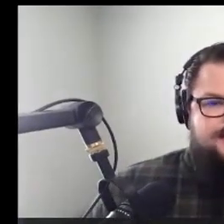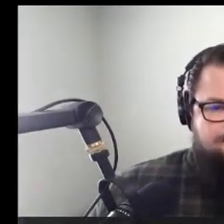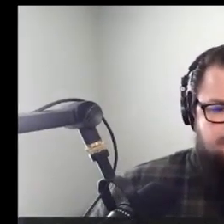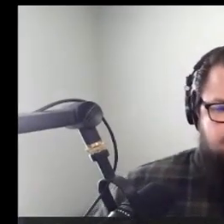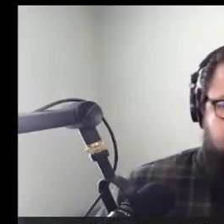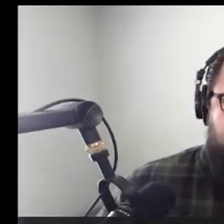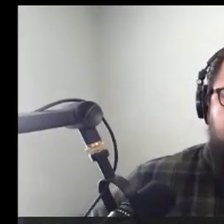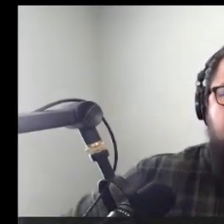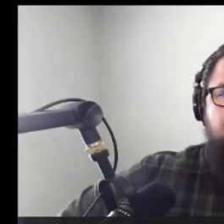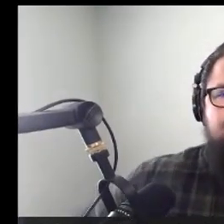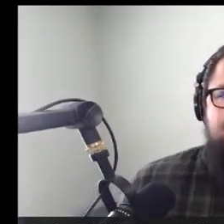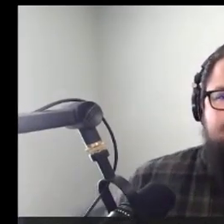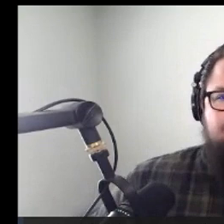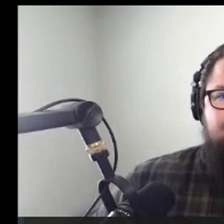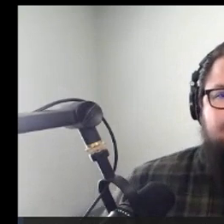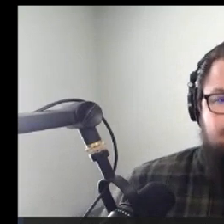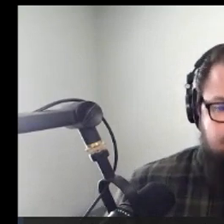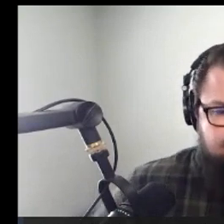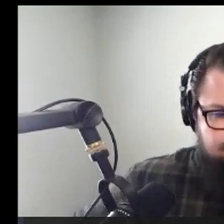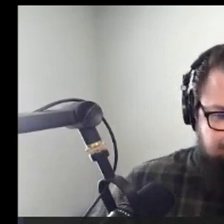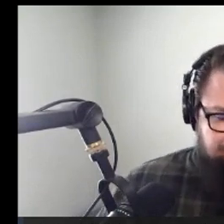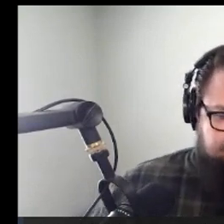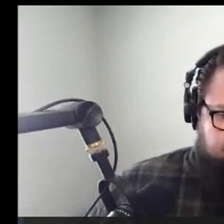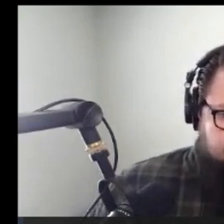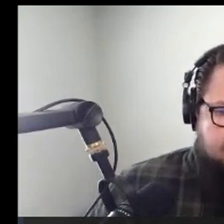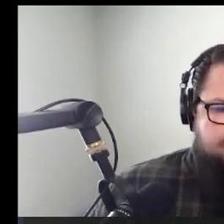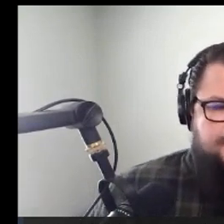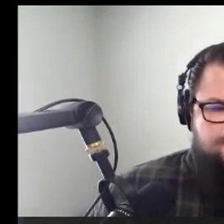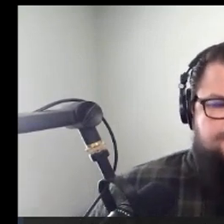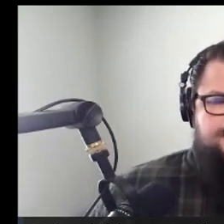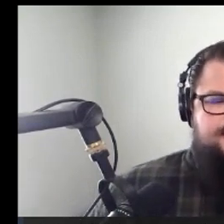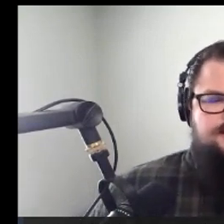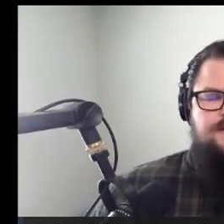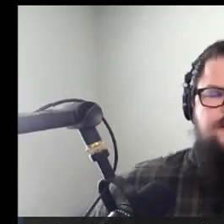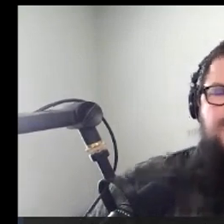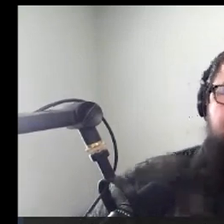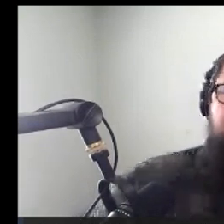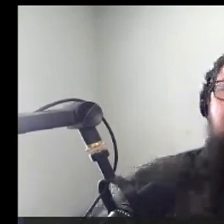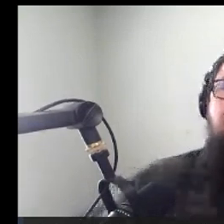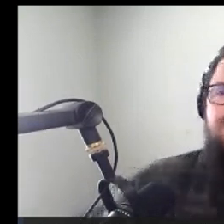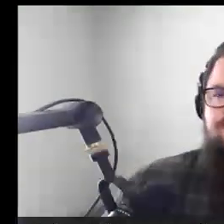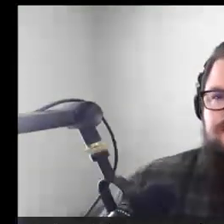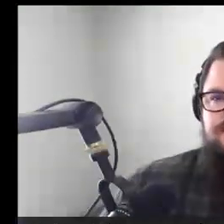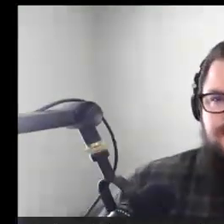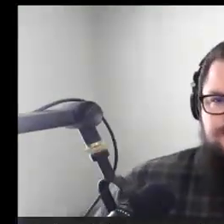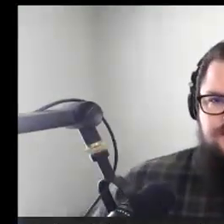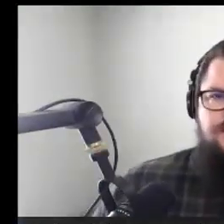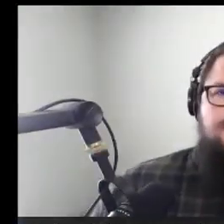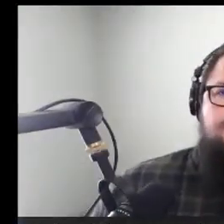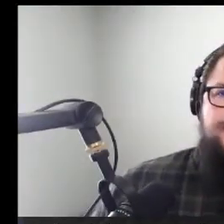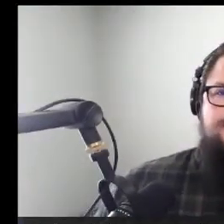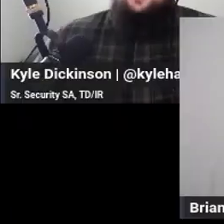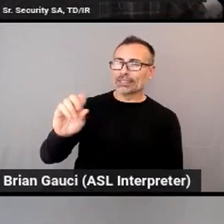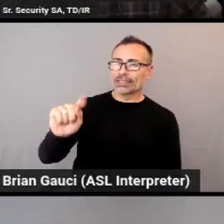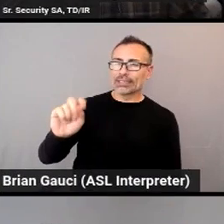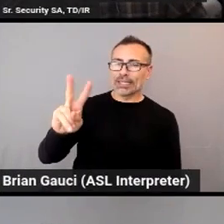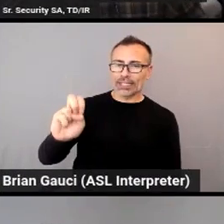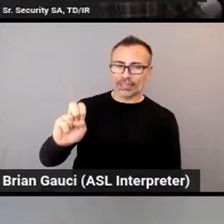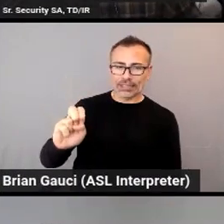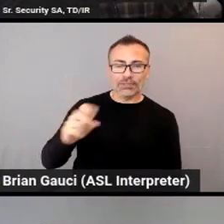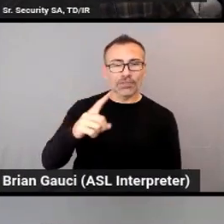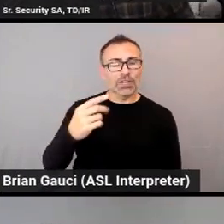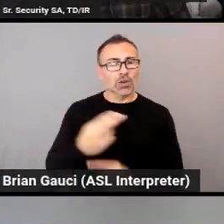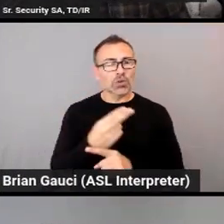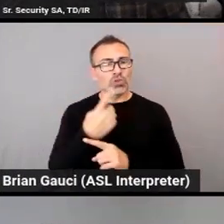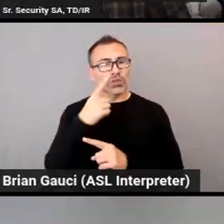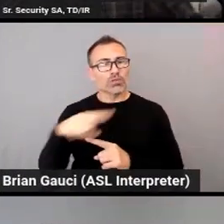a demo of what detective is and how we could use detective for an investigation based on guard duty